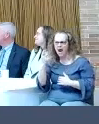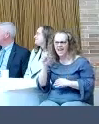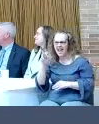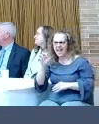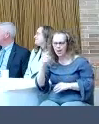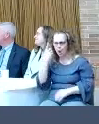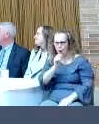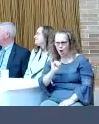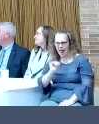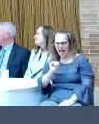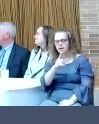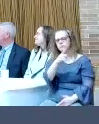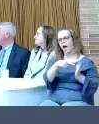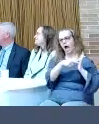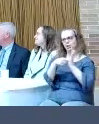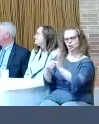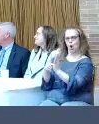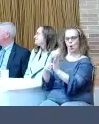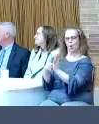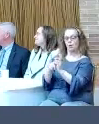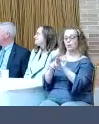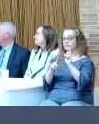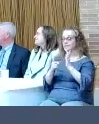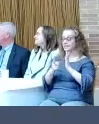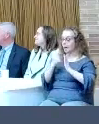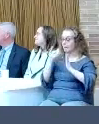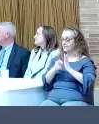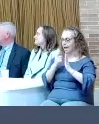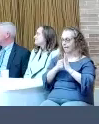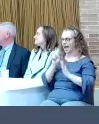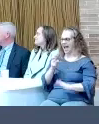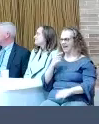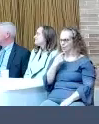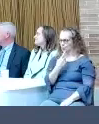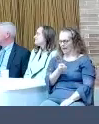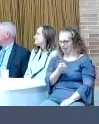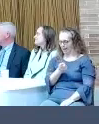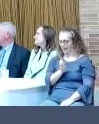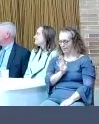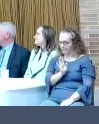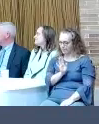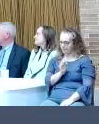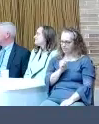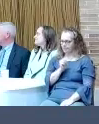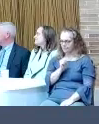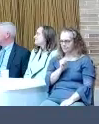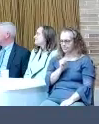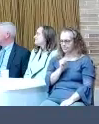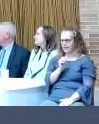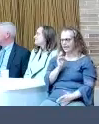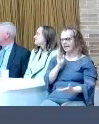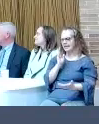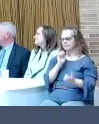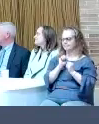one acre sometimes I have to tell them well maybe can